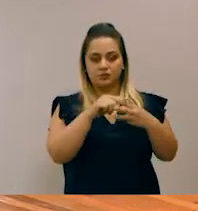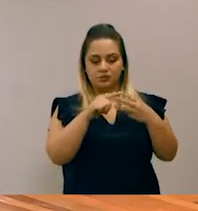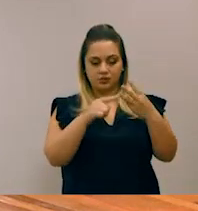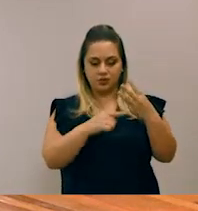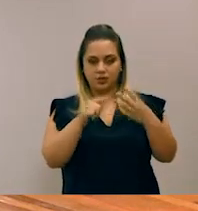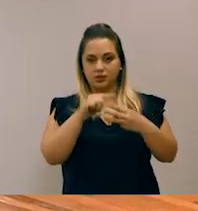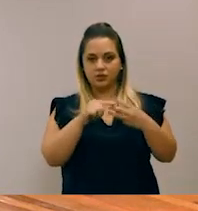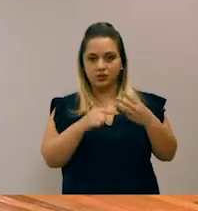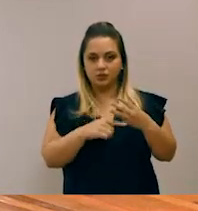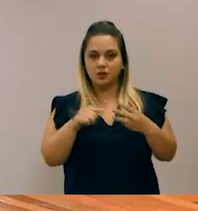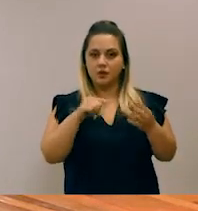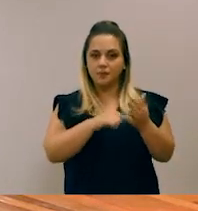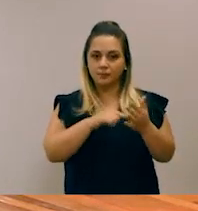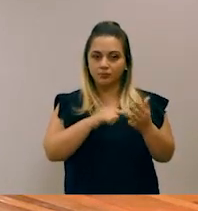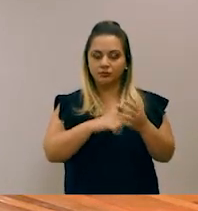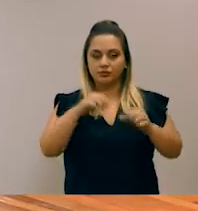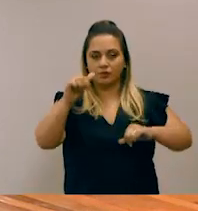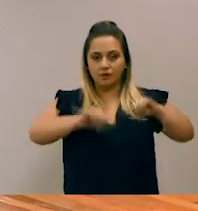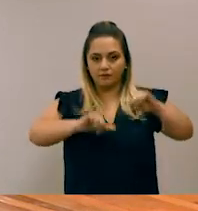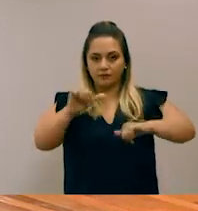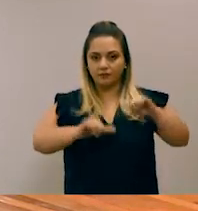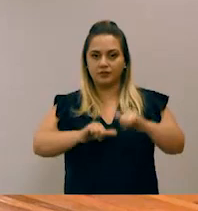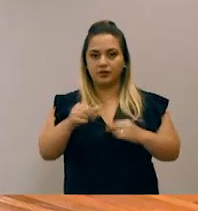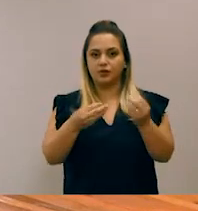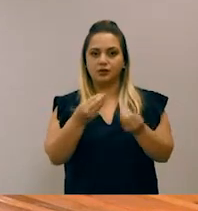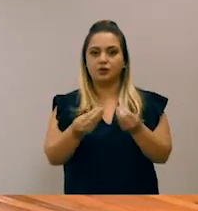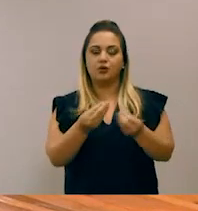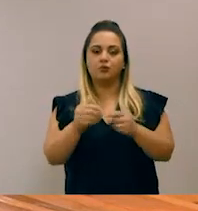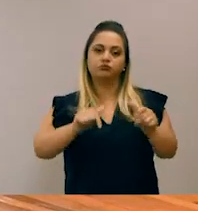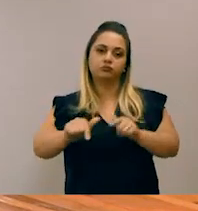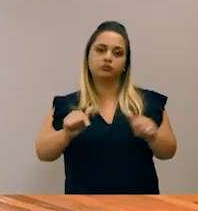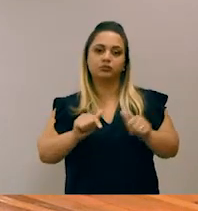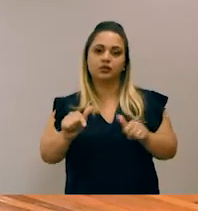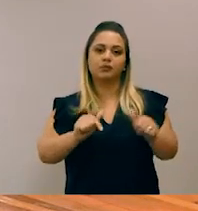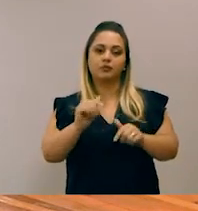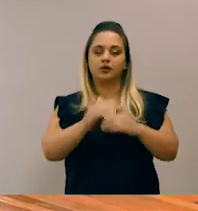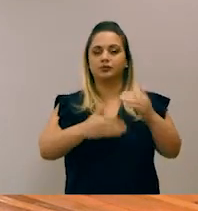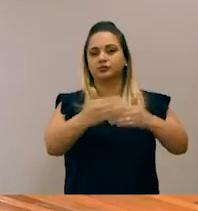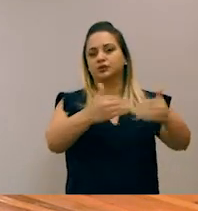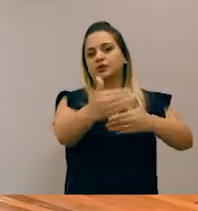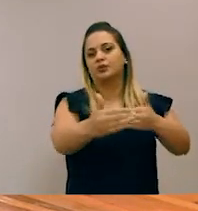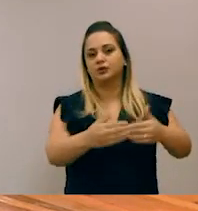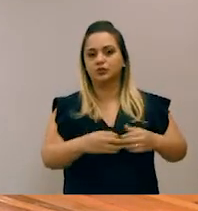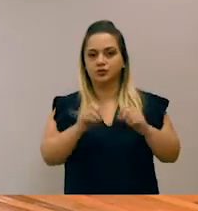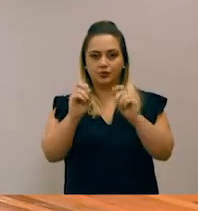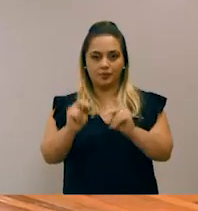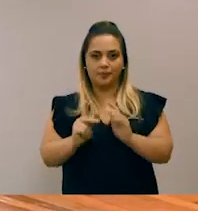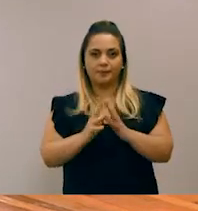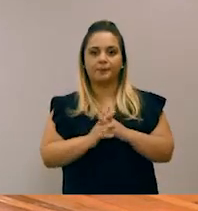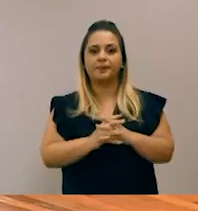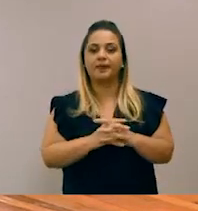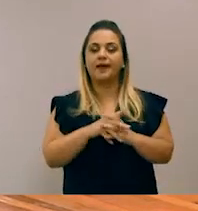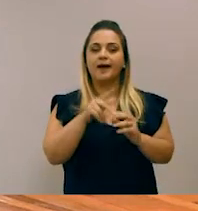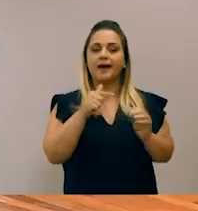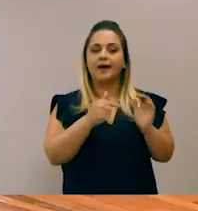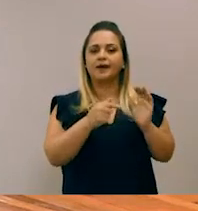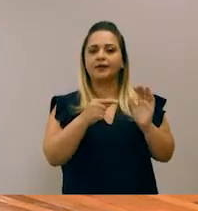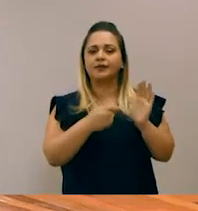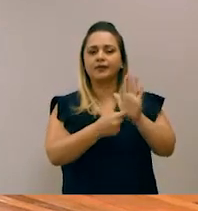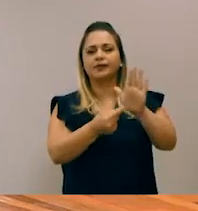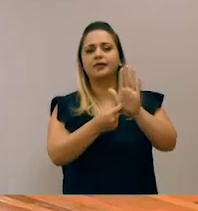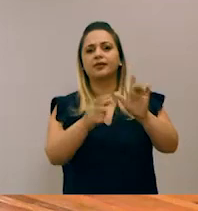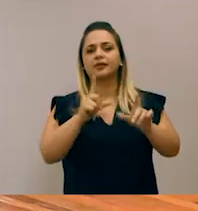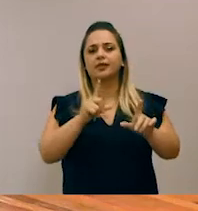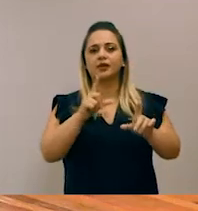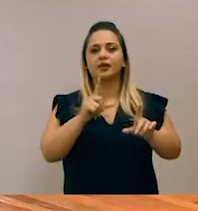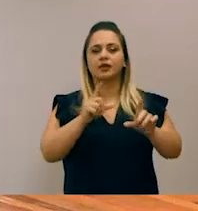So these are the 3 points that we assess, that we evaluate as a subsequent work, all